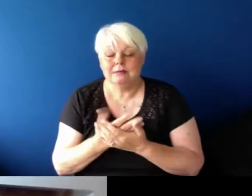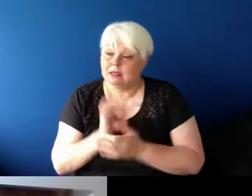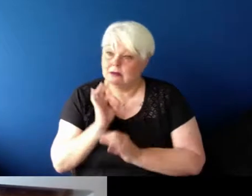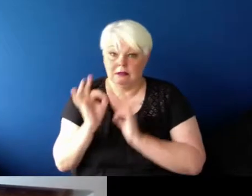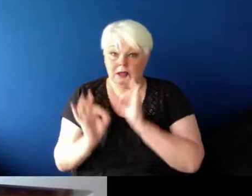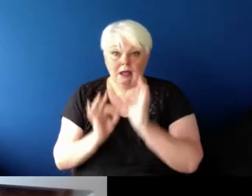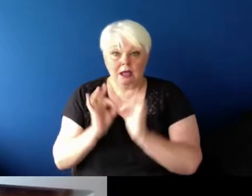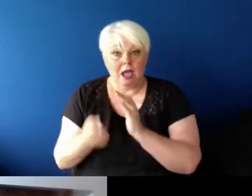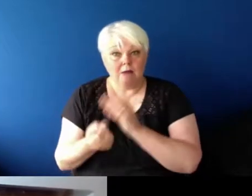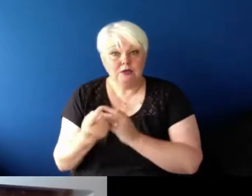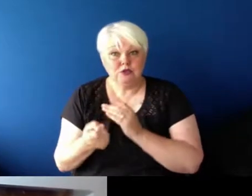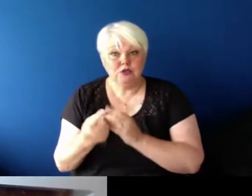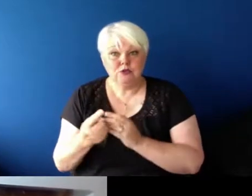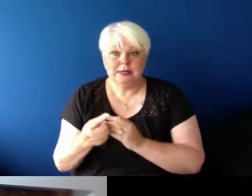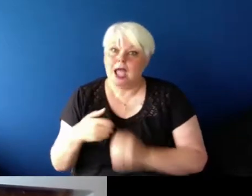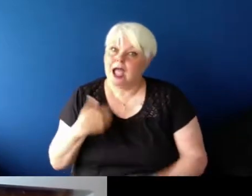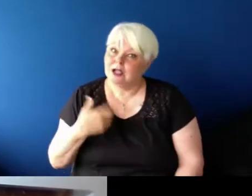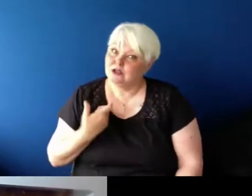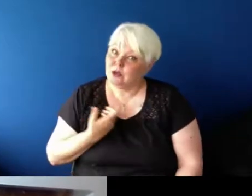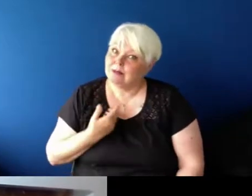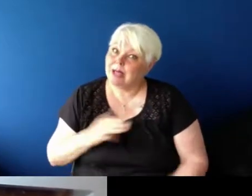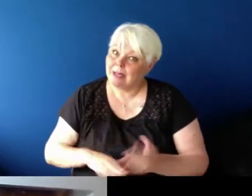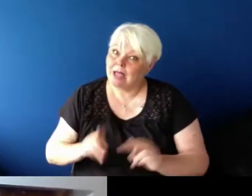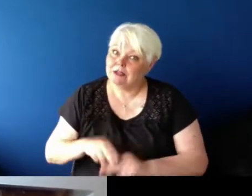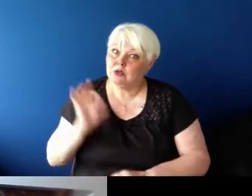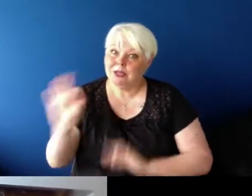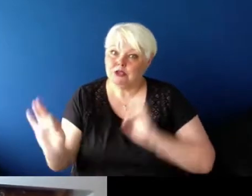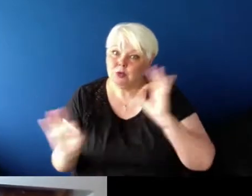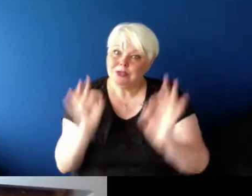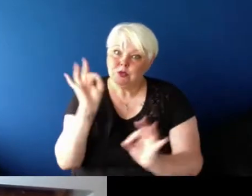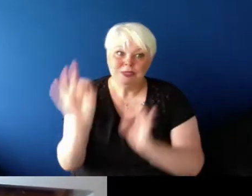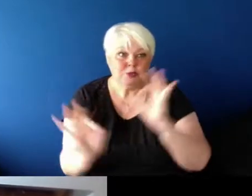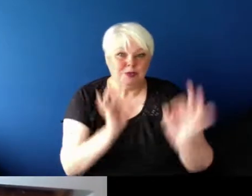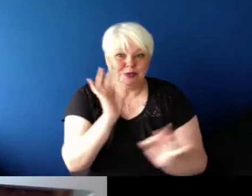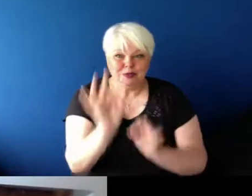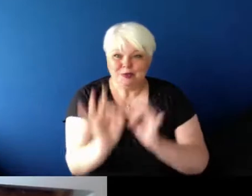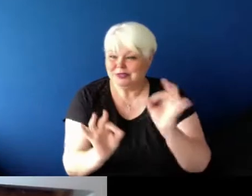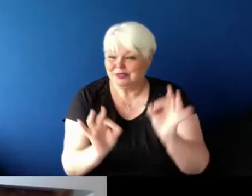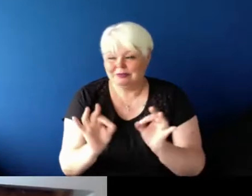questions and to be annoying to my parents, as I hope most people are.